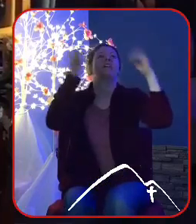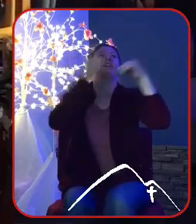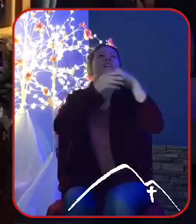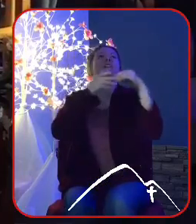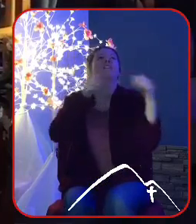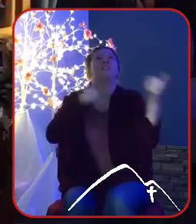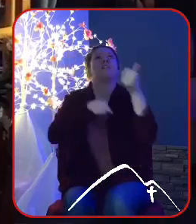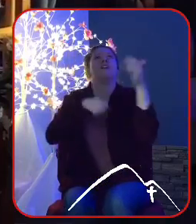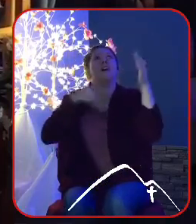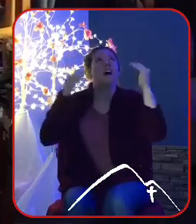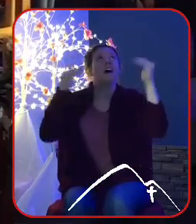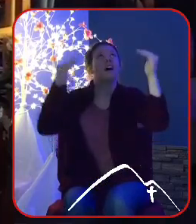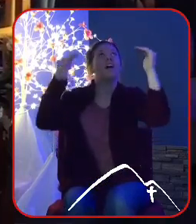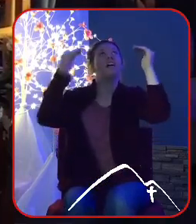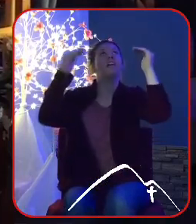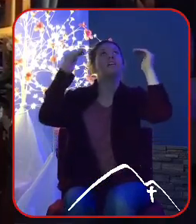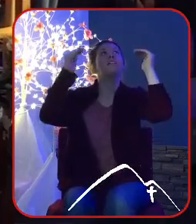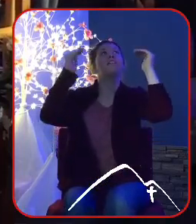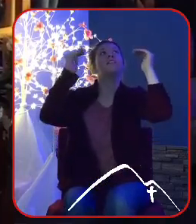Hosanna in the